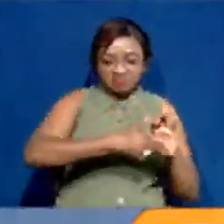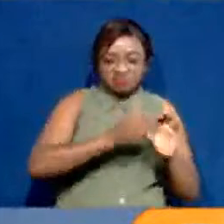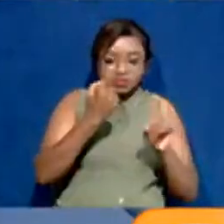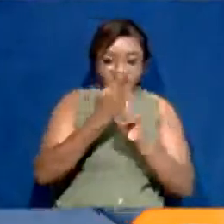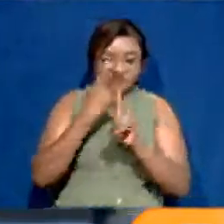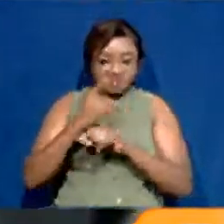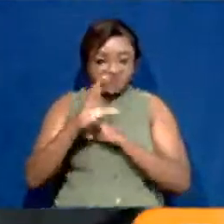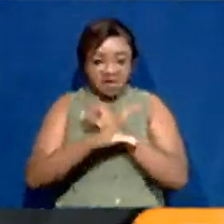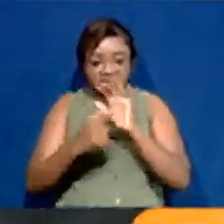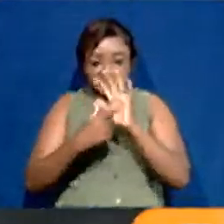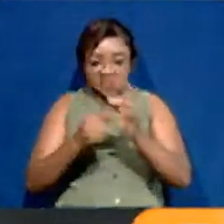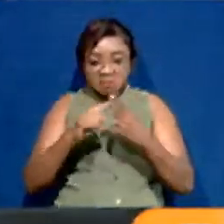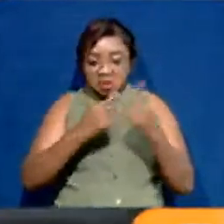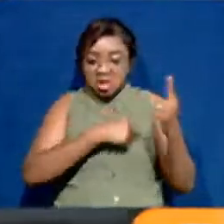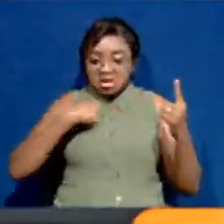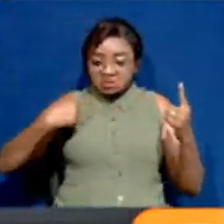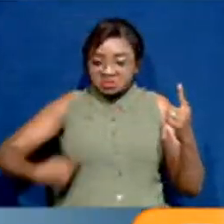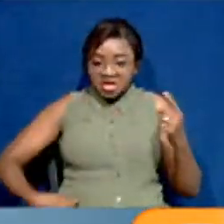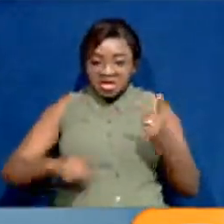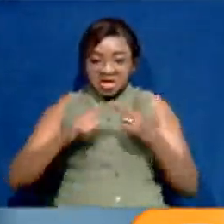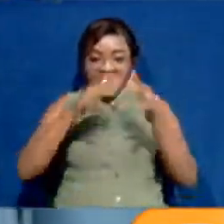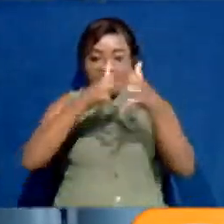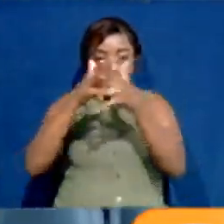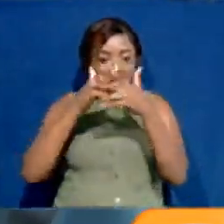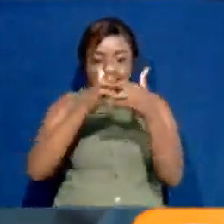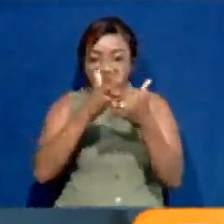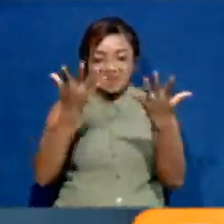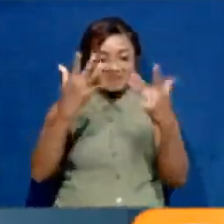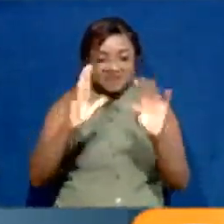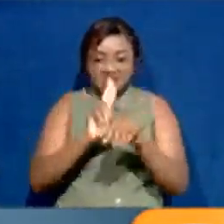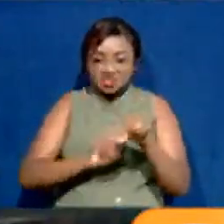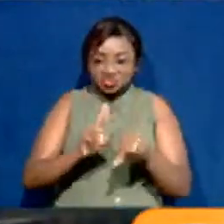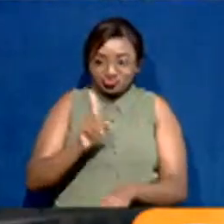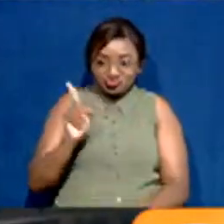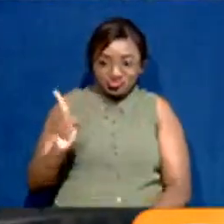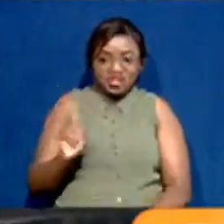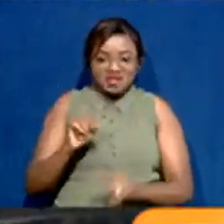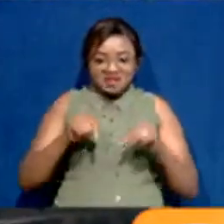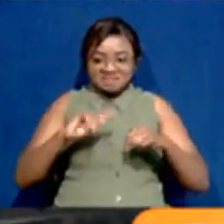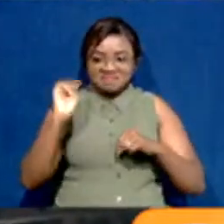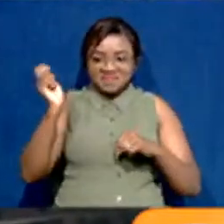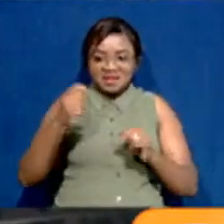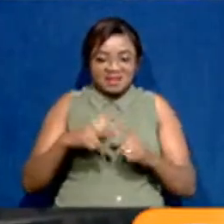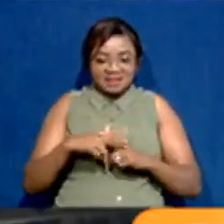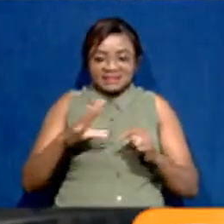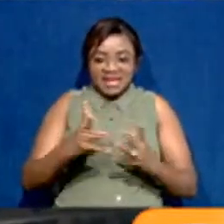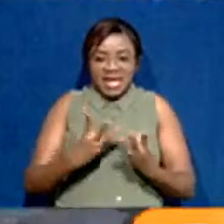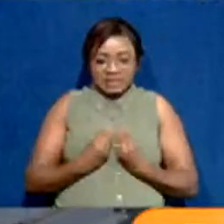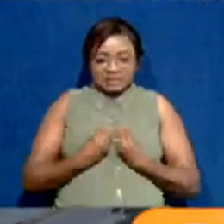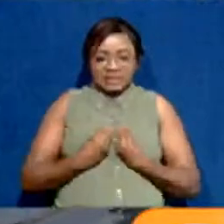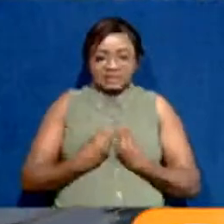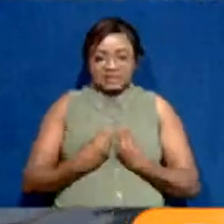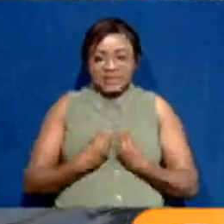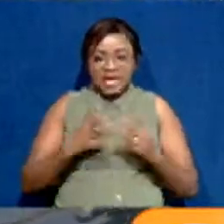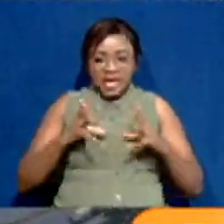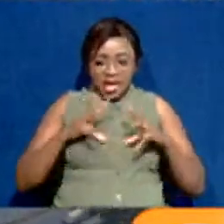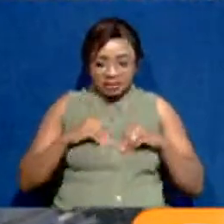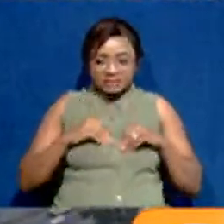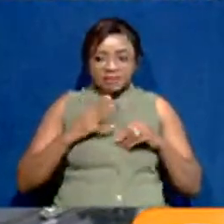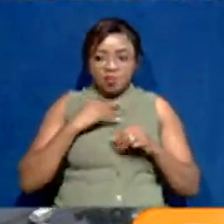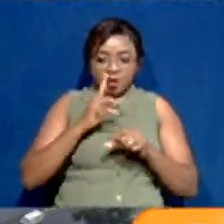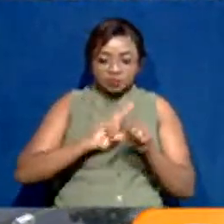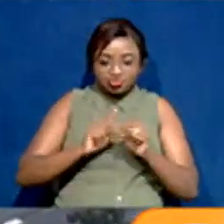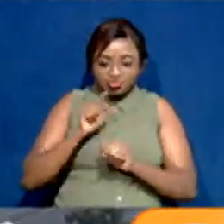countries such as China and the US are way ahead in this, Kenya is embracing the push to ditch engines powered